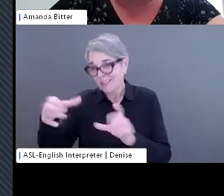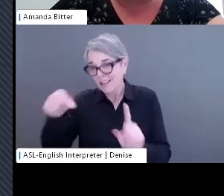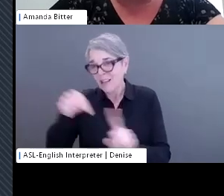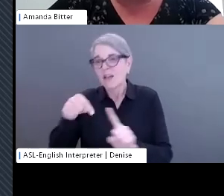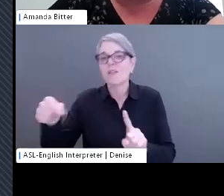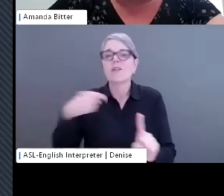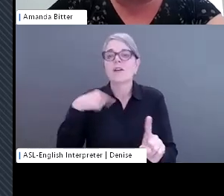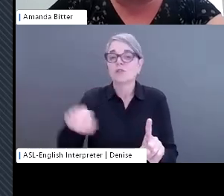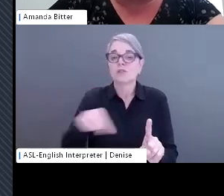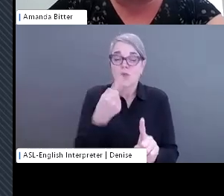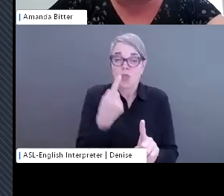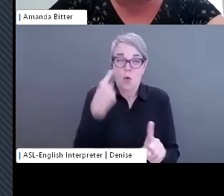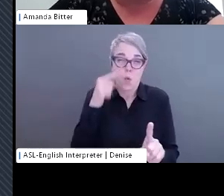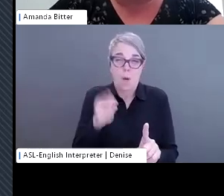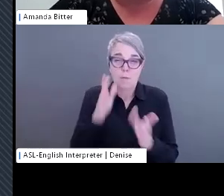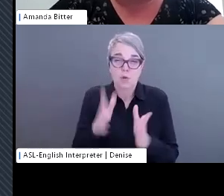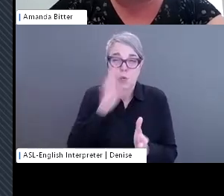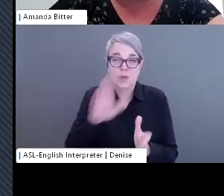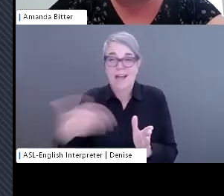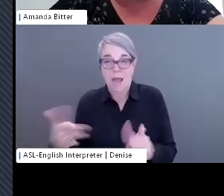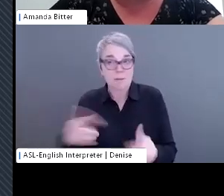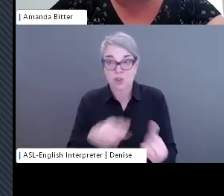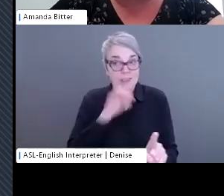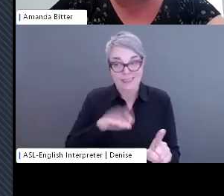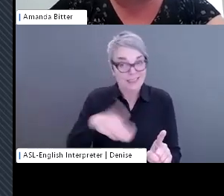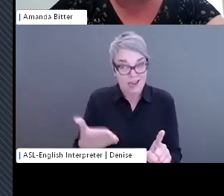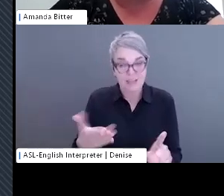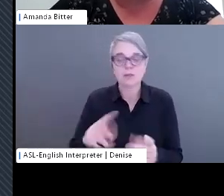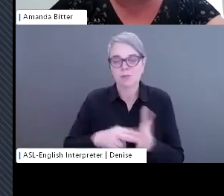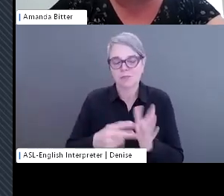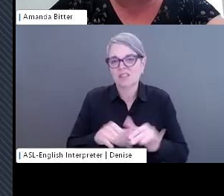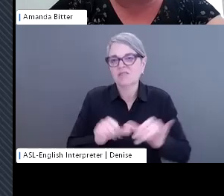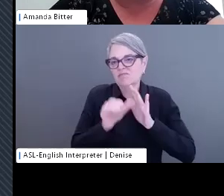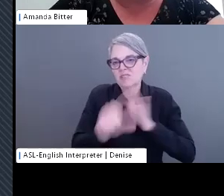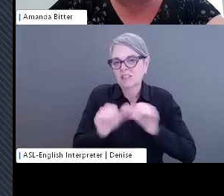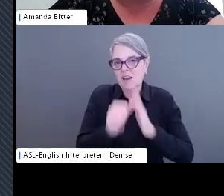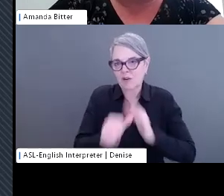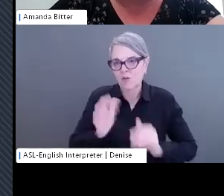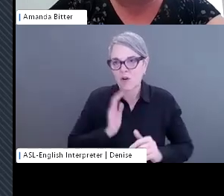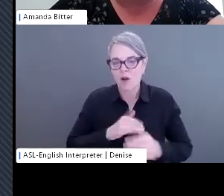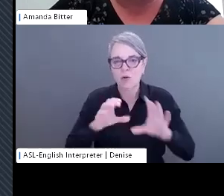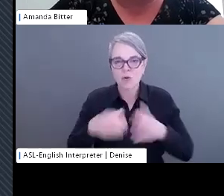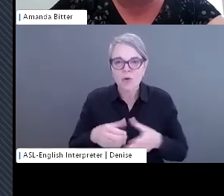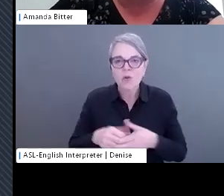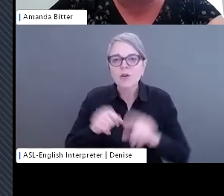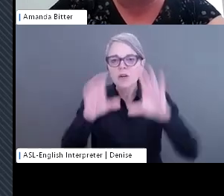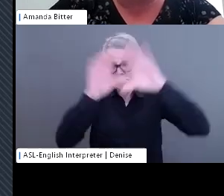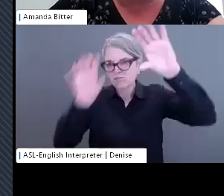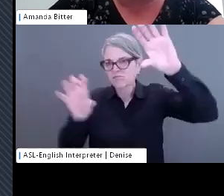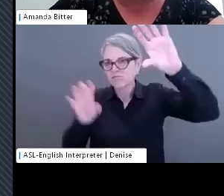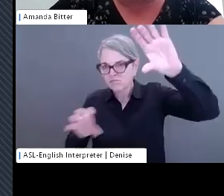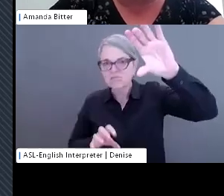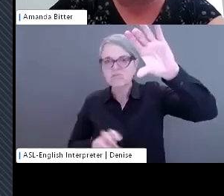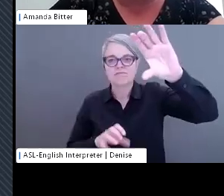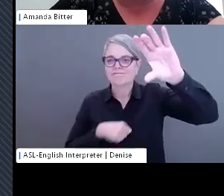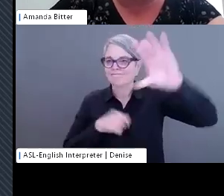our unit. But physical, sexual assaults, criminal harassment, intimidation, uttering threats, forcible confinement, mischief,